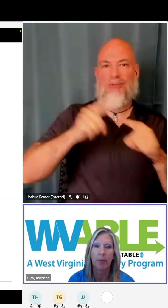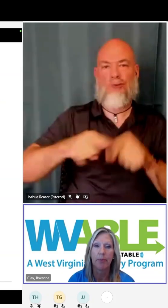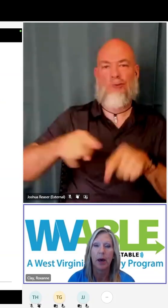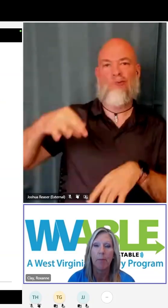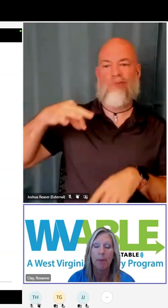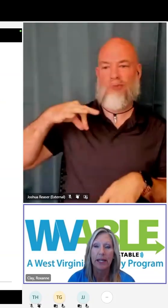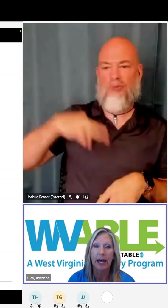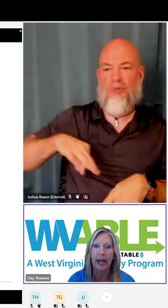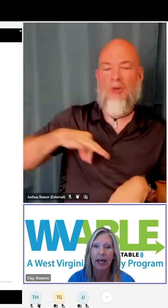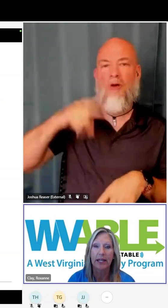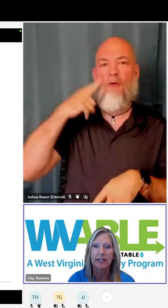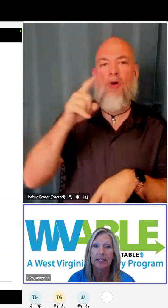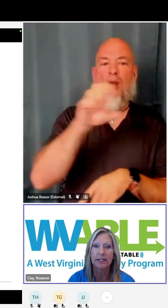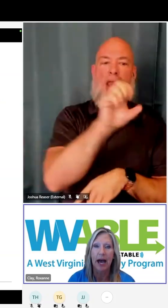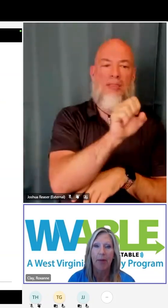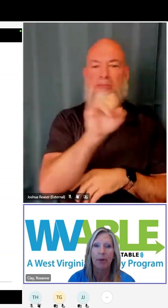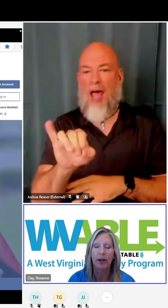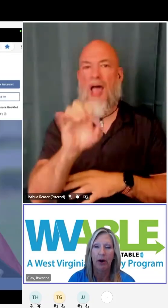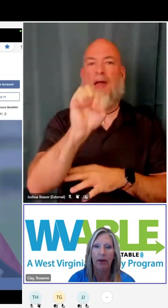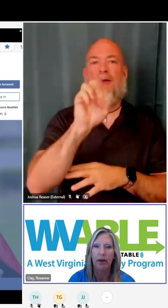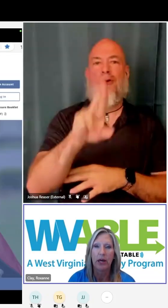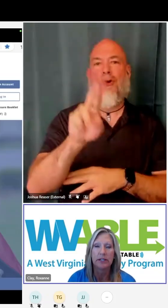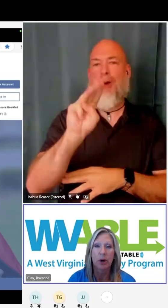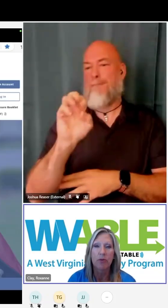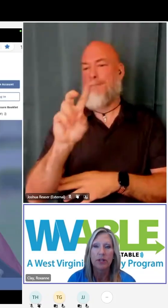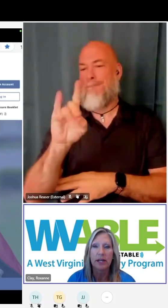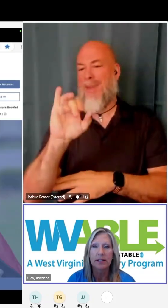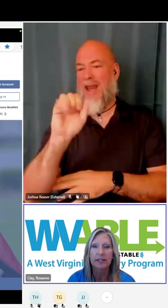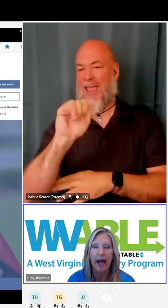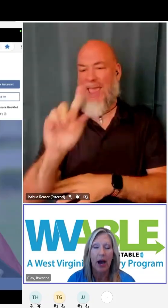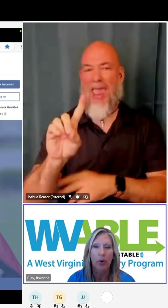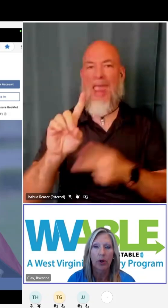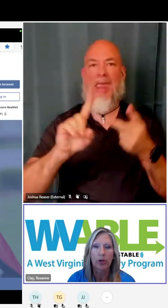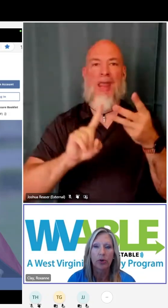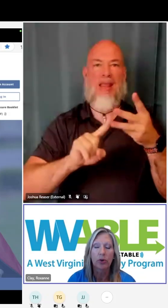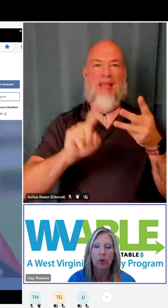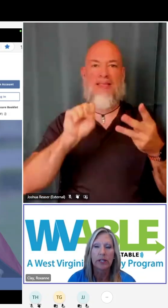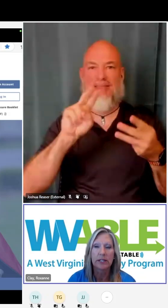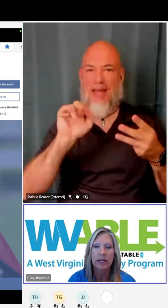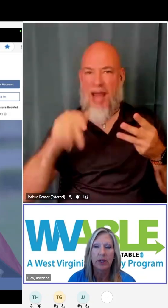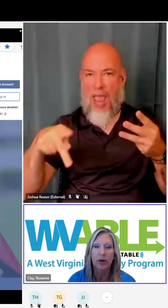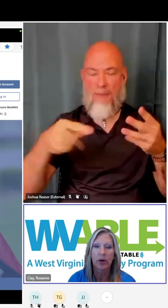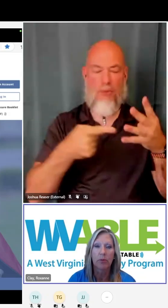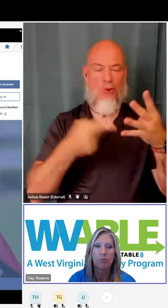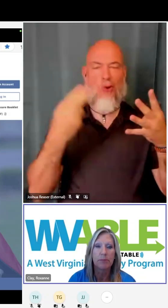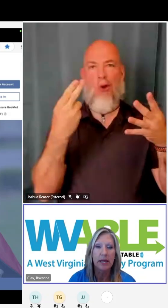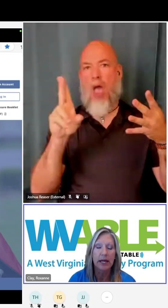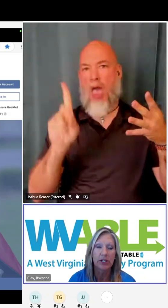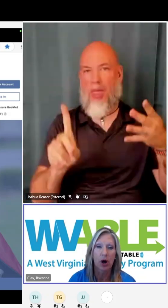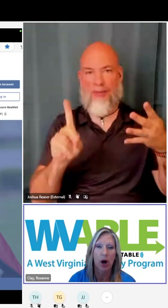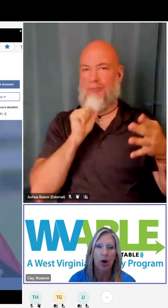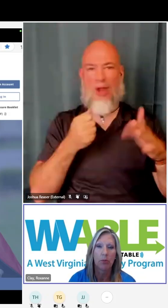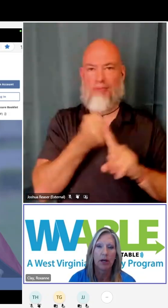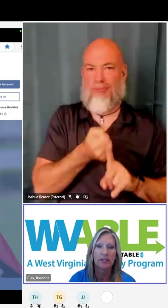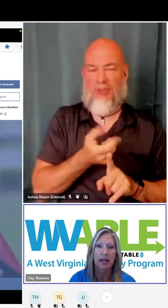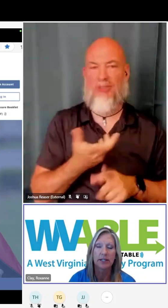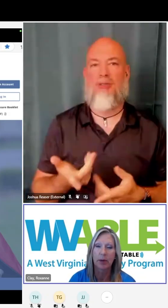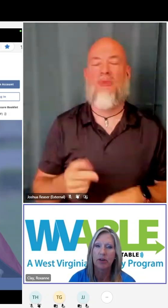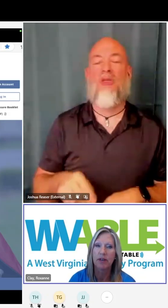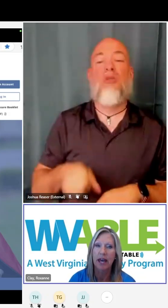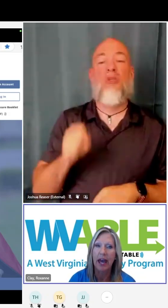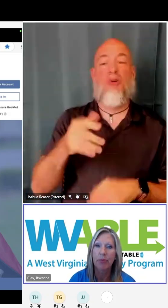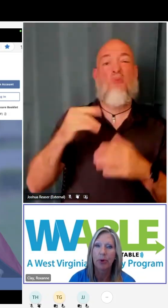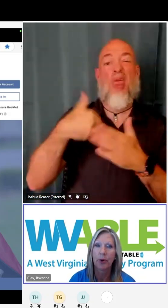security income, Medicaid, SNAP, and HUD. So over the next hour, you're going to hear me and Tom